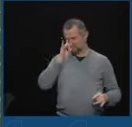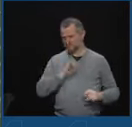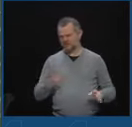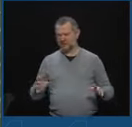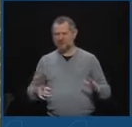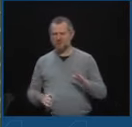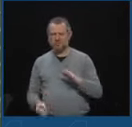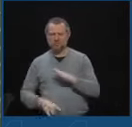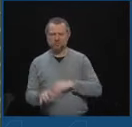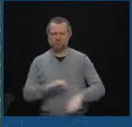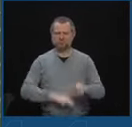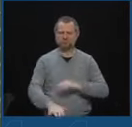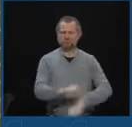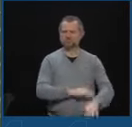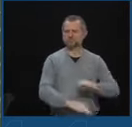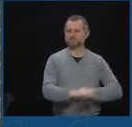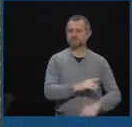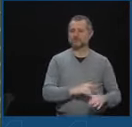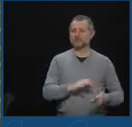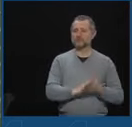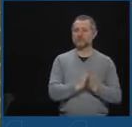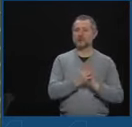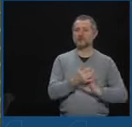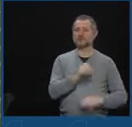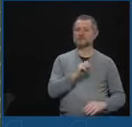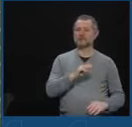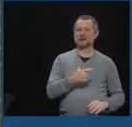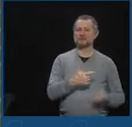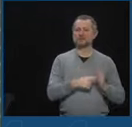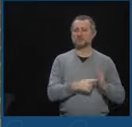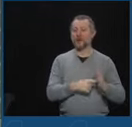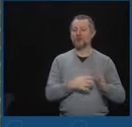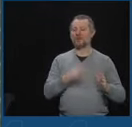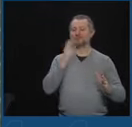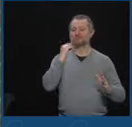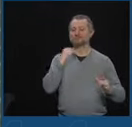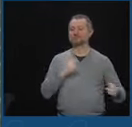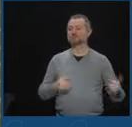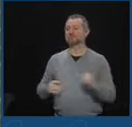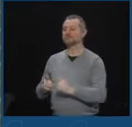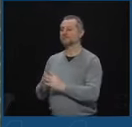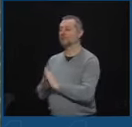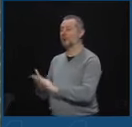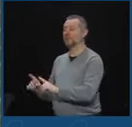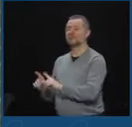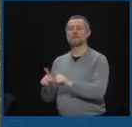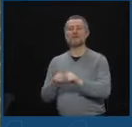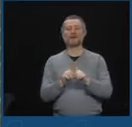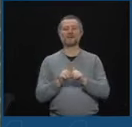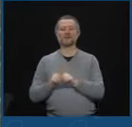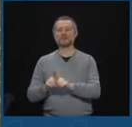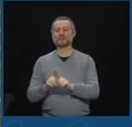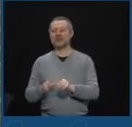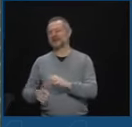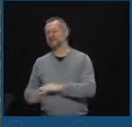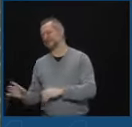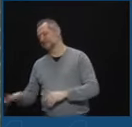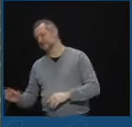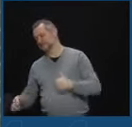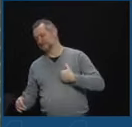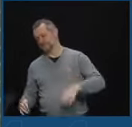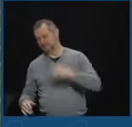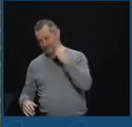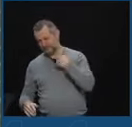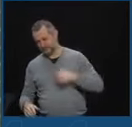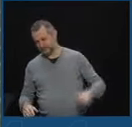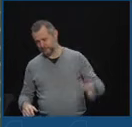street now helping and mentoring youth and trying to take them from the path that they once lived, so they won't have to meet the challenges and